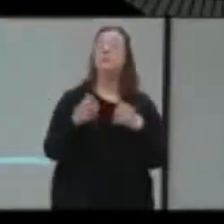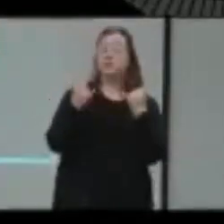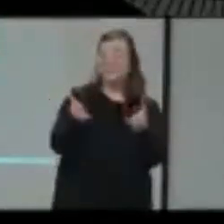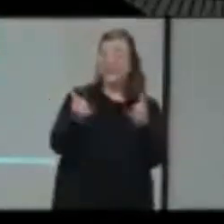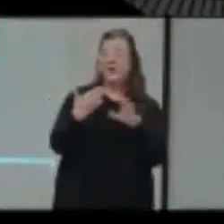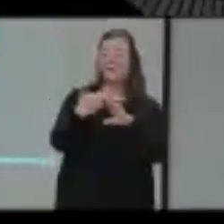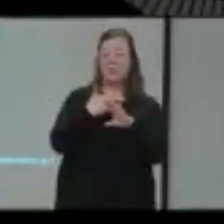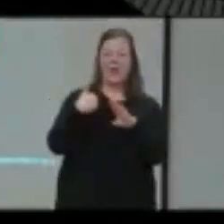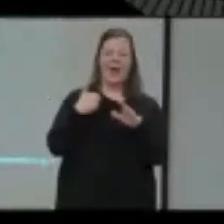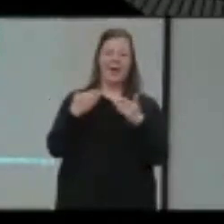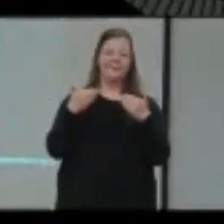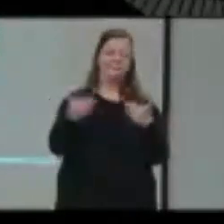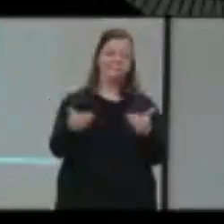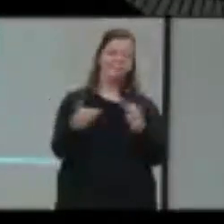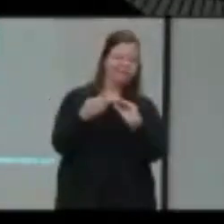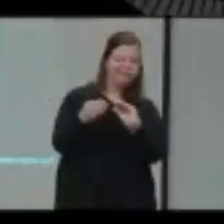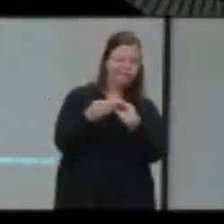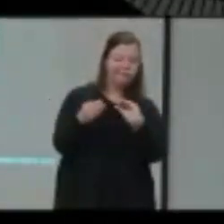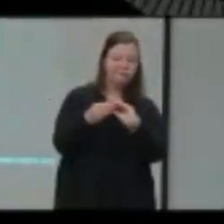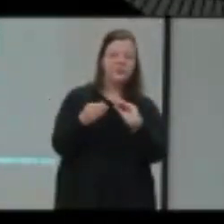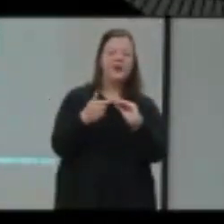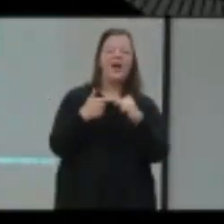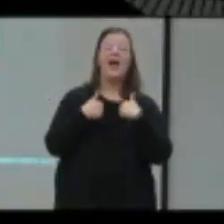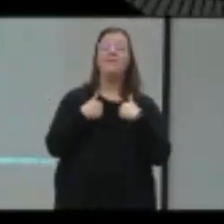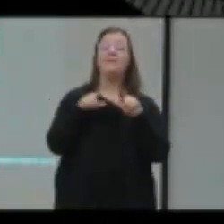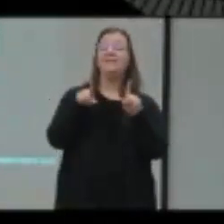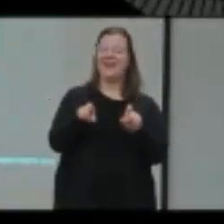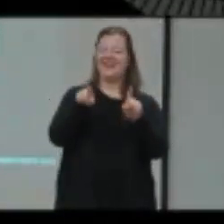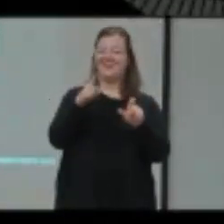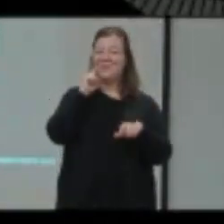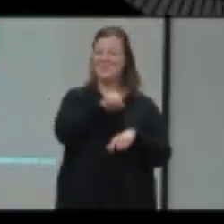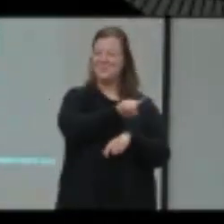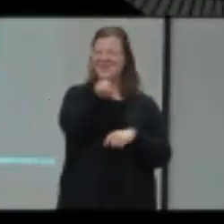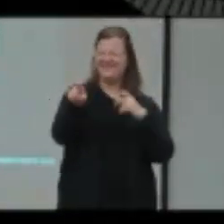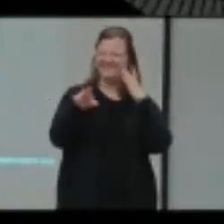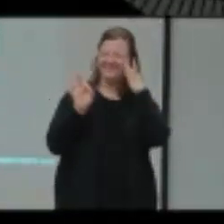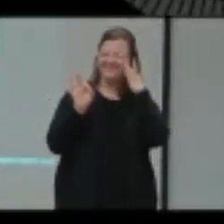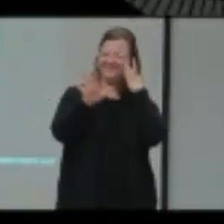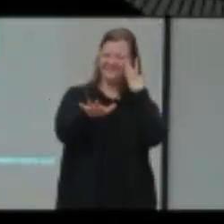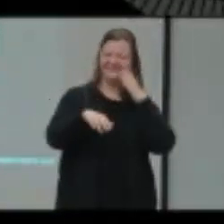before we move forward, I have a pop quiz.